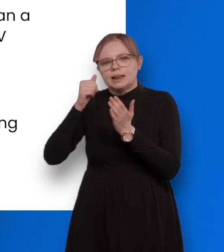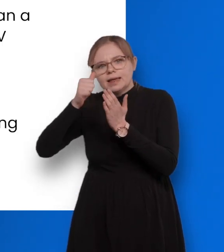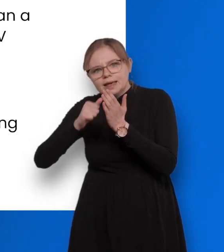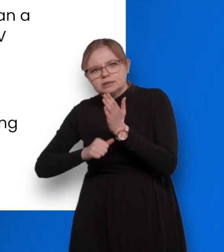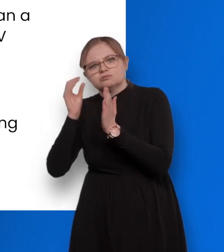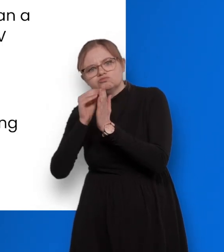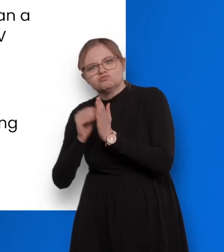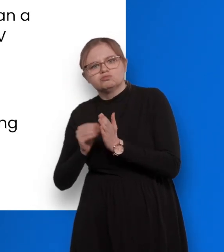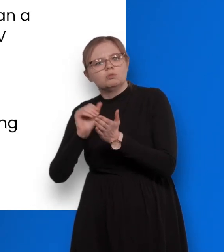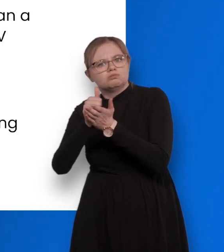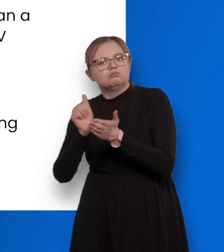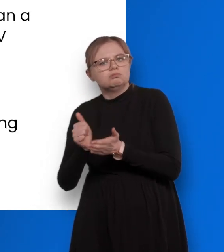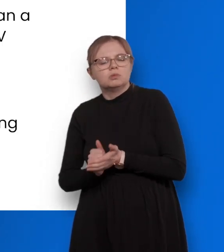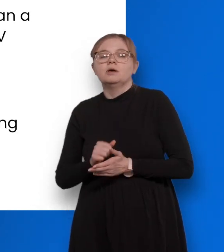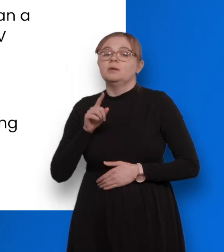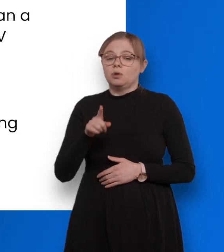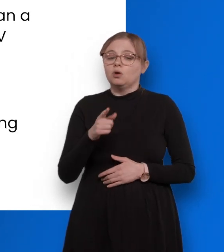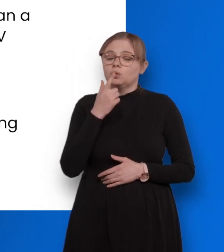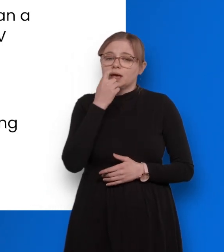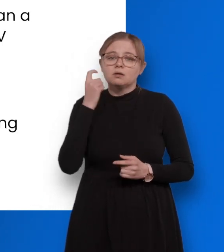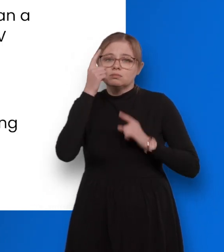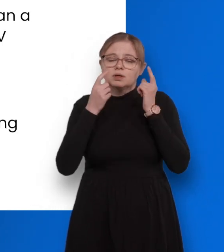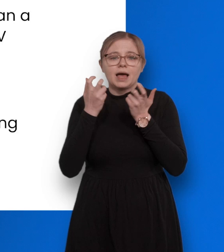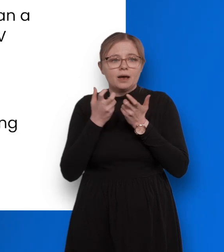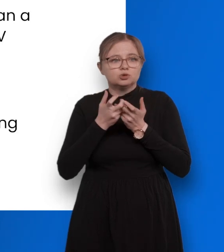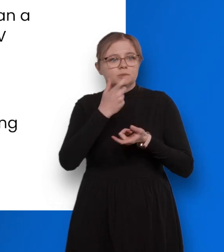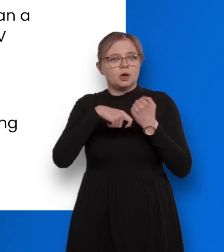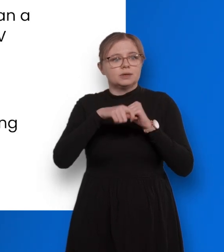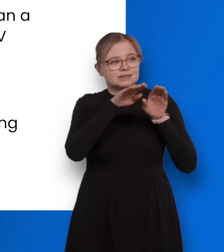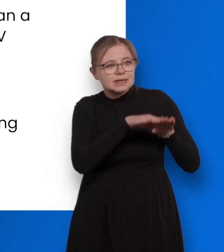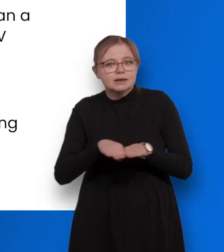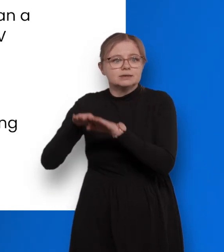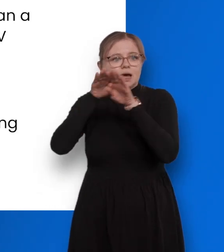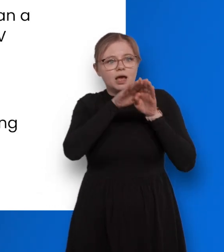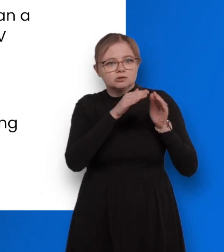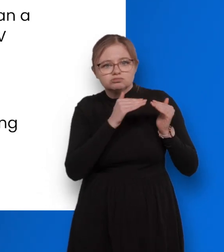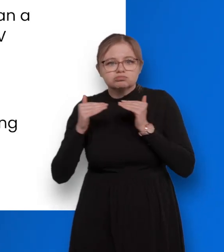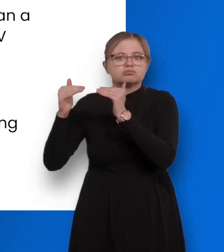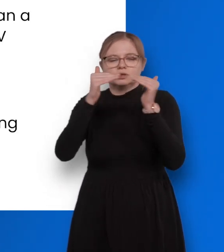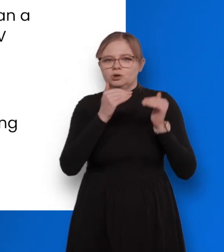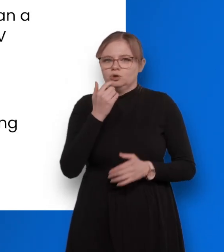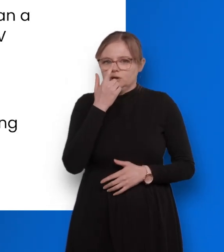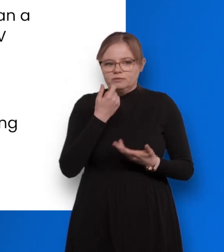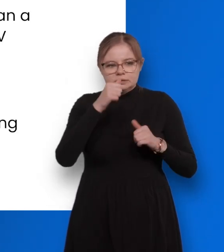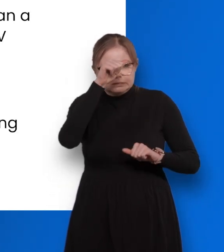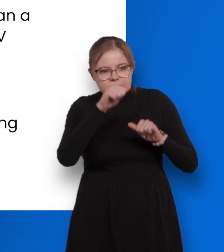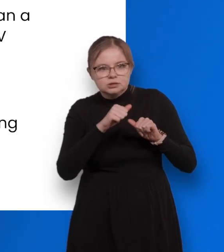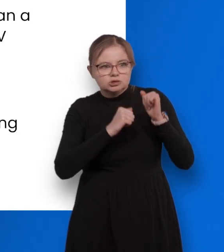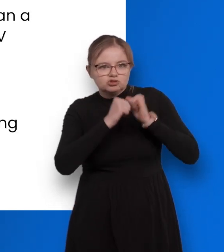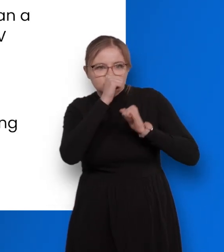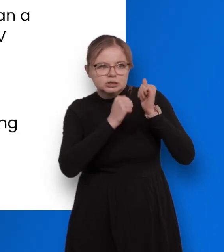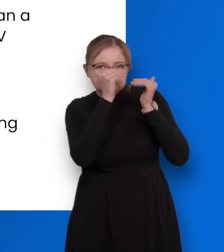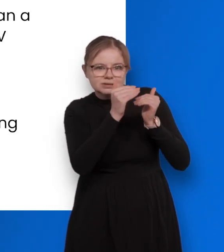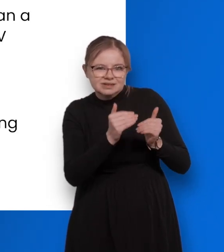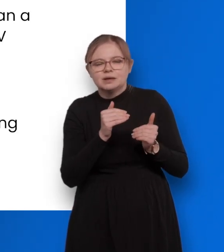But if we can introduce ways to make it more standardized, maybe a smaller form of structuring so that it's easier for them to